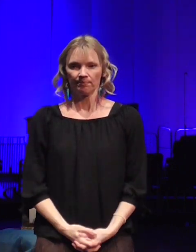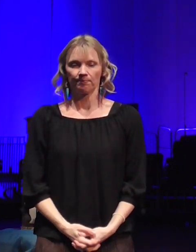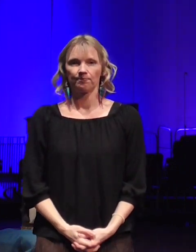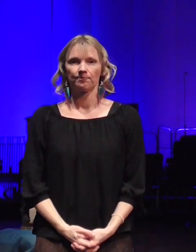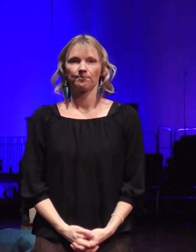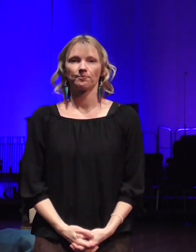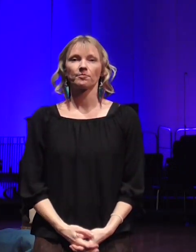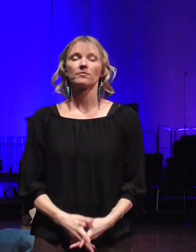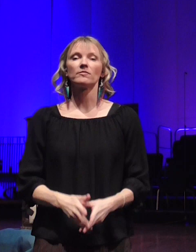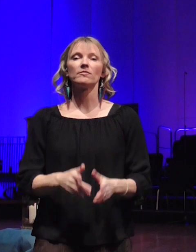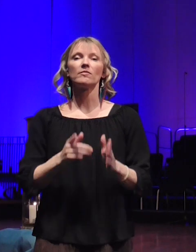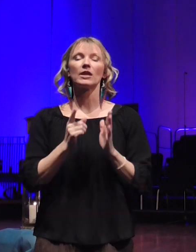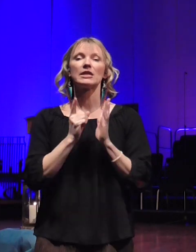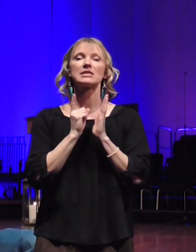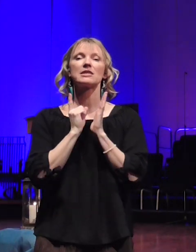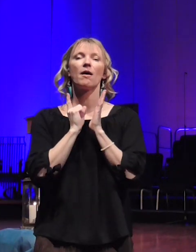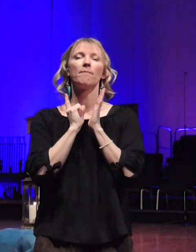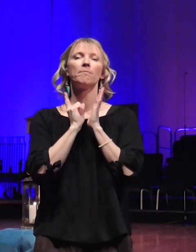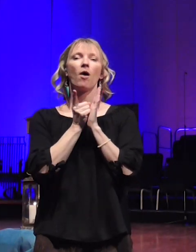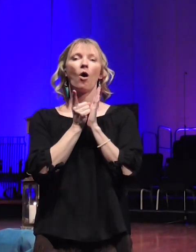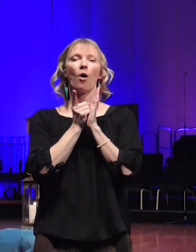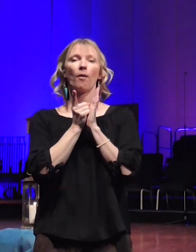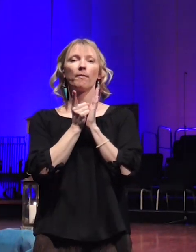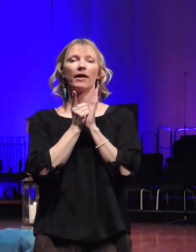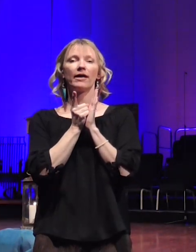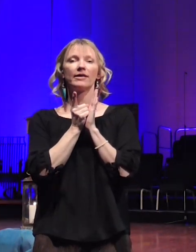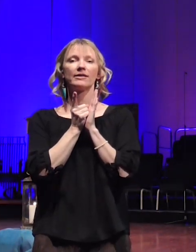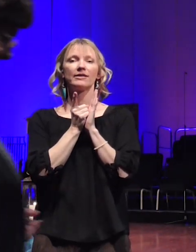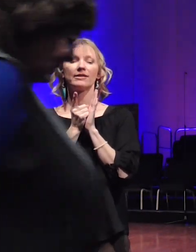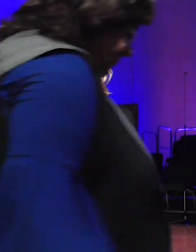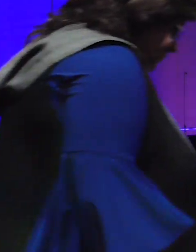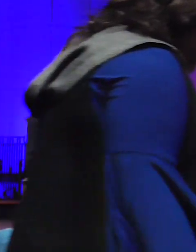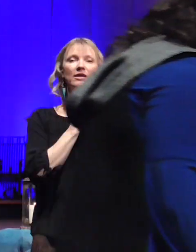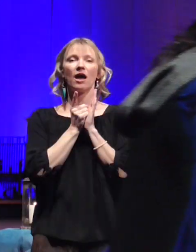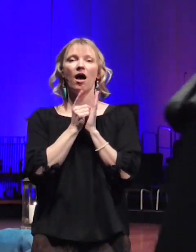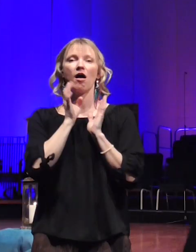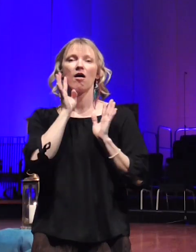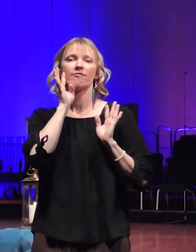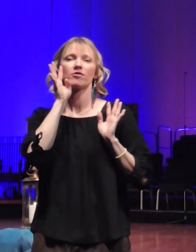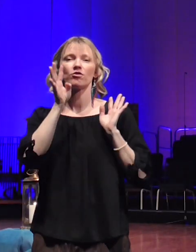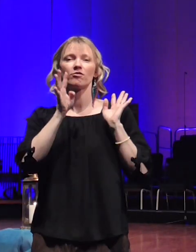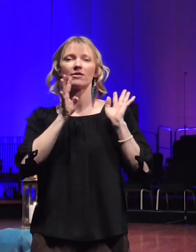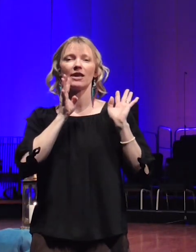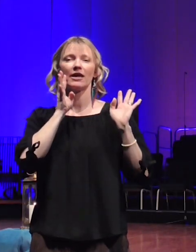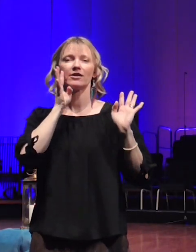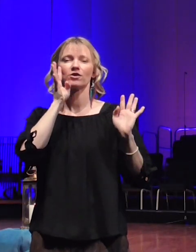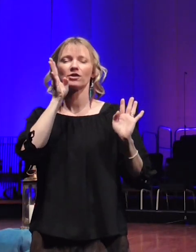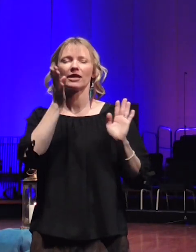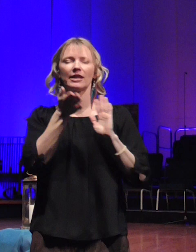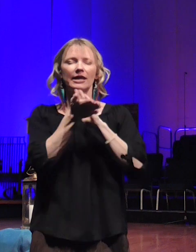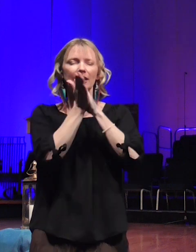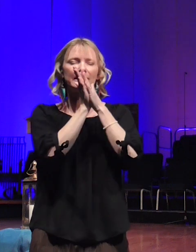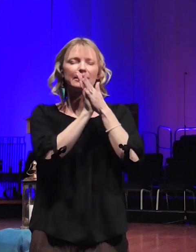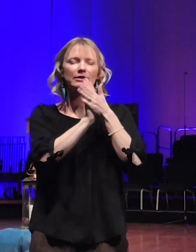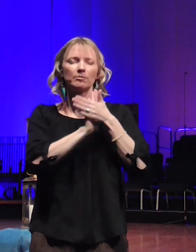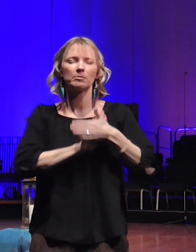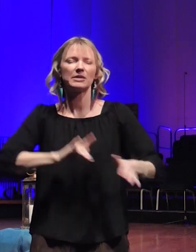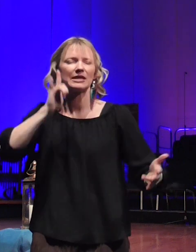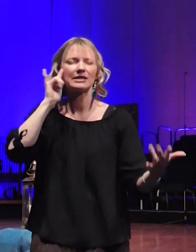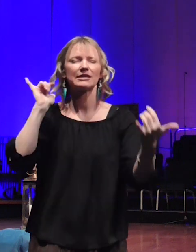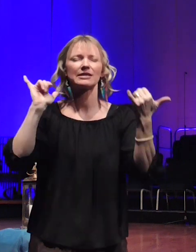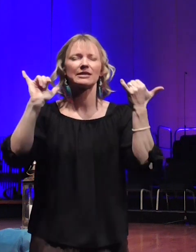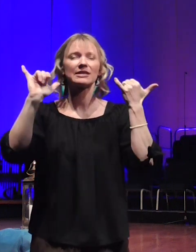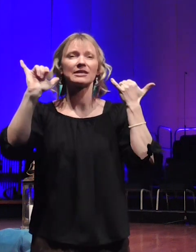It's the moment of creation. It's an everlasting peace. It's